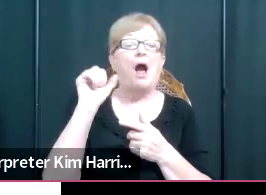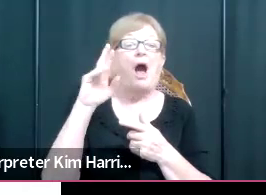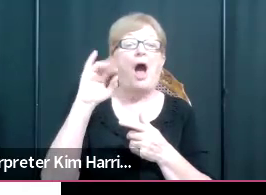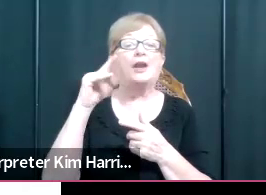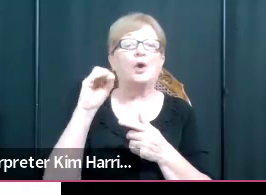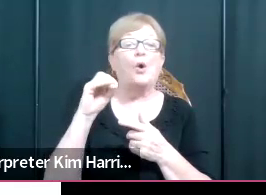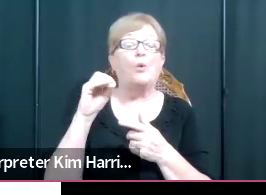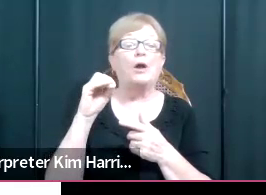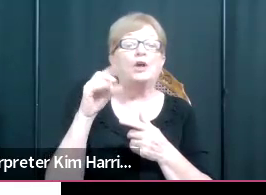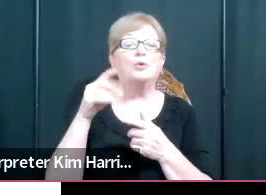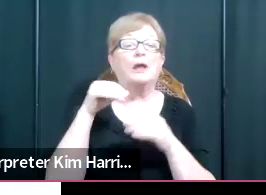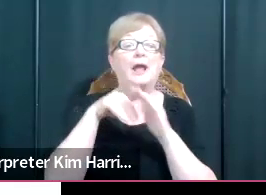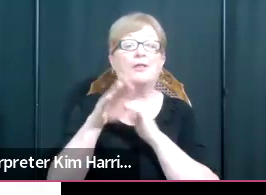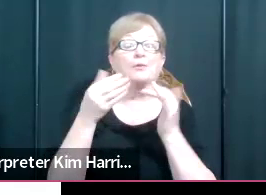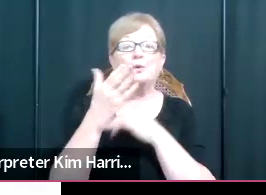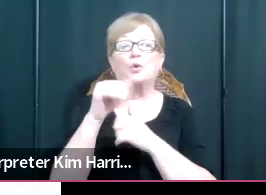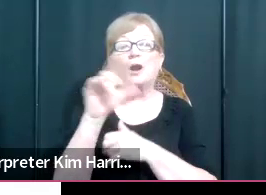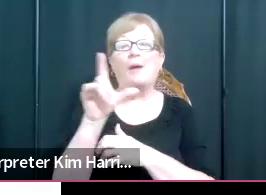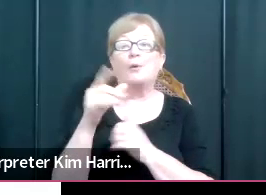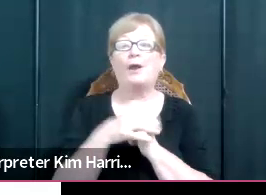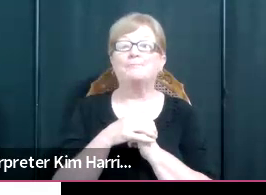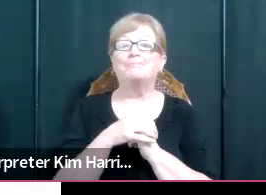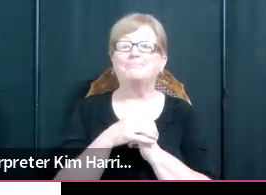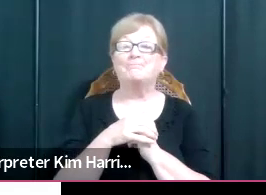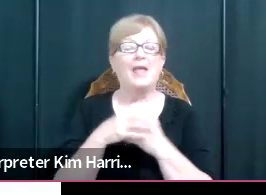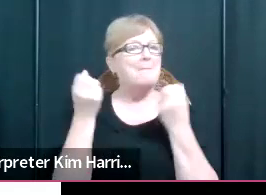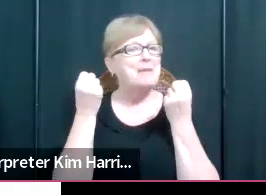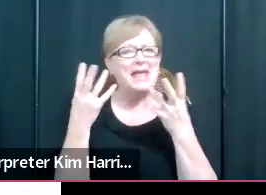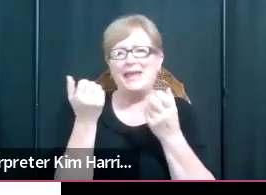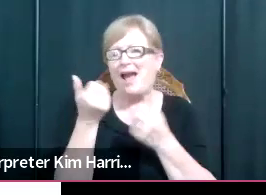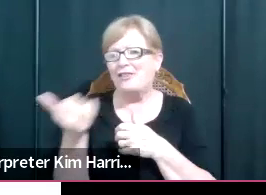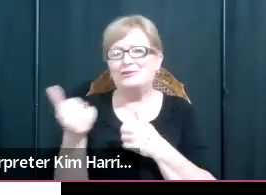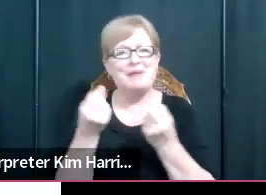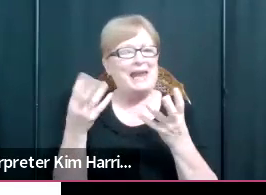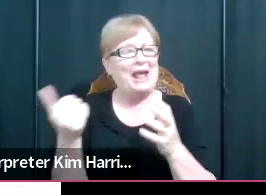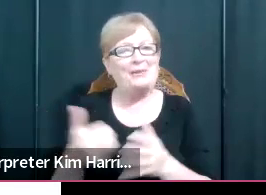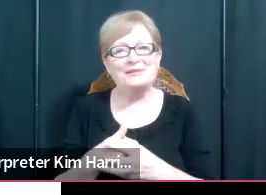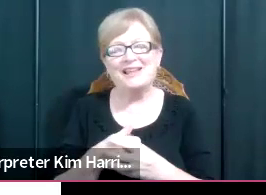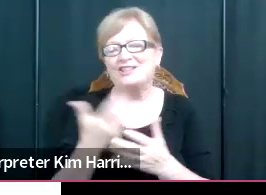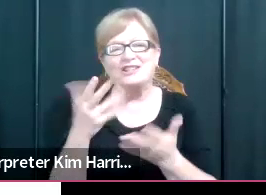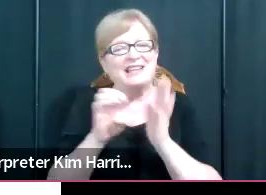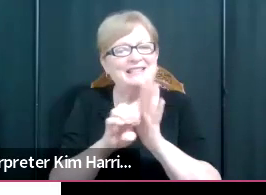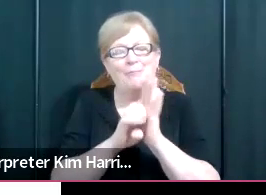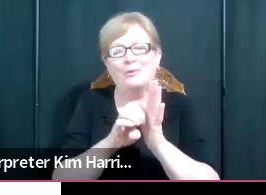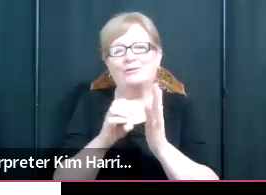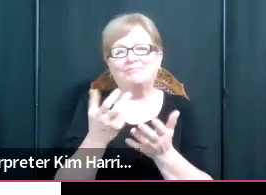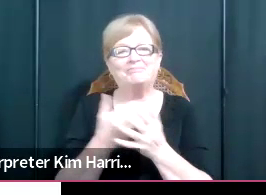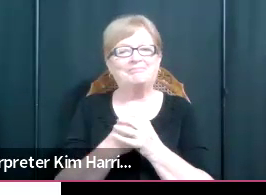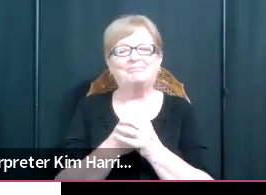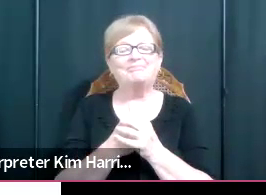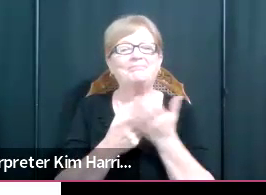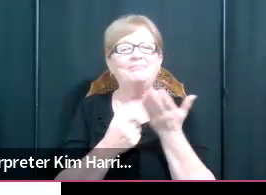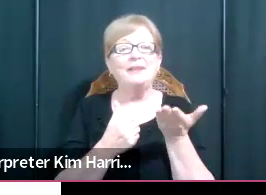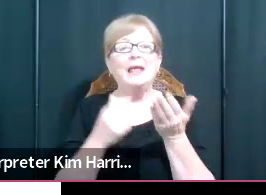program that you can access through your library. But there are several others too. That's just the example of the one that we have. And